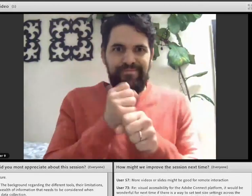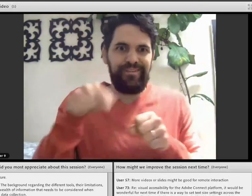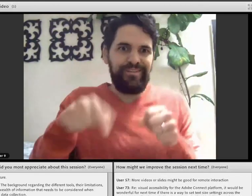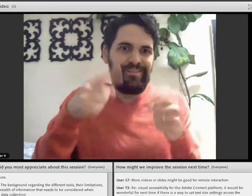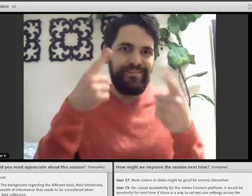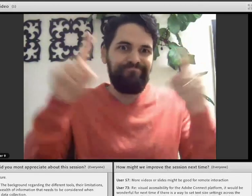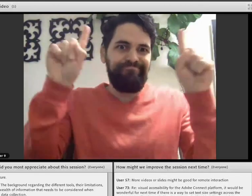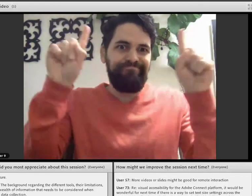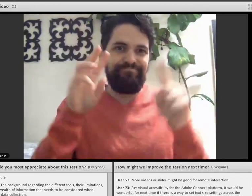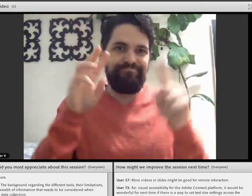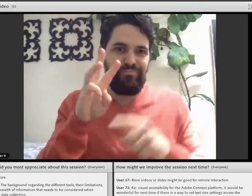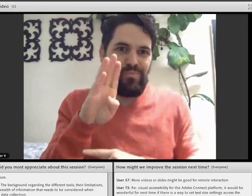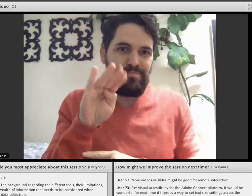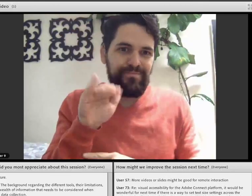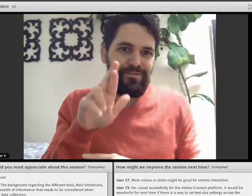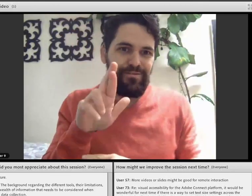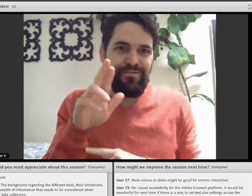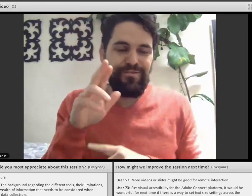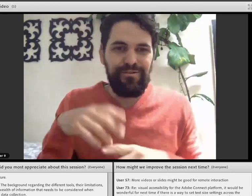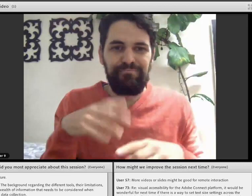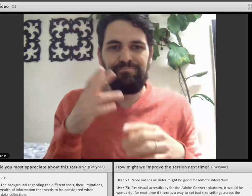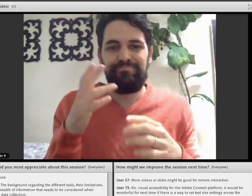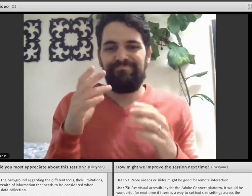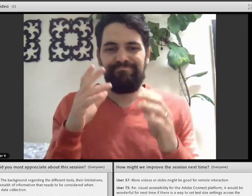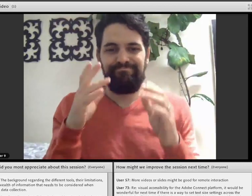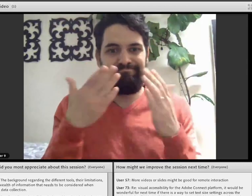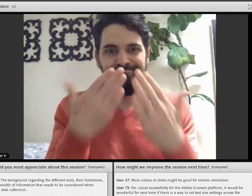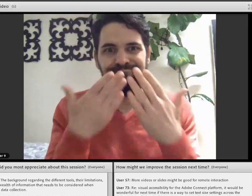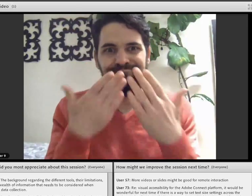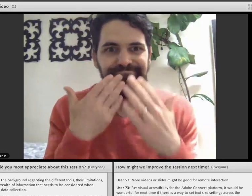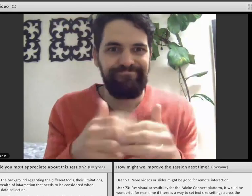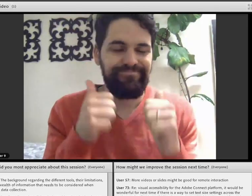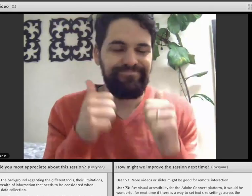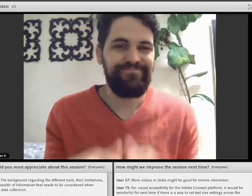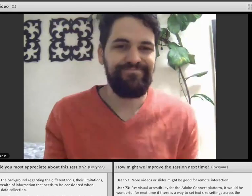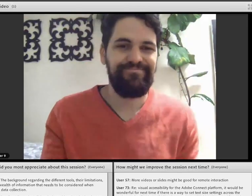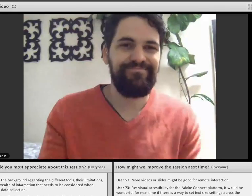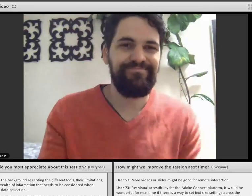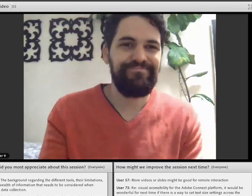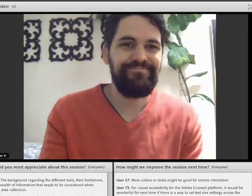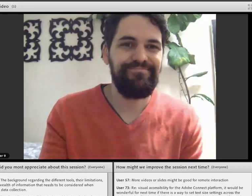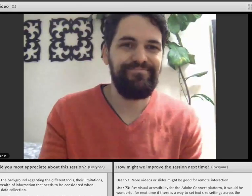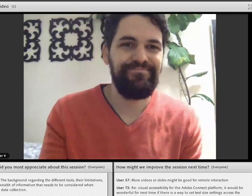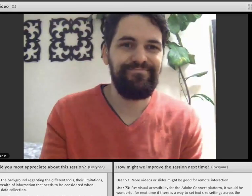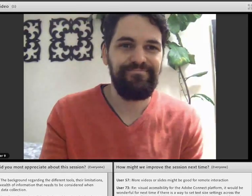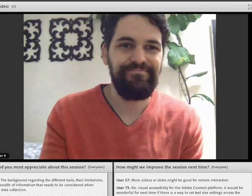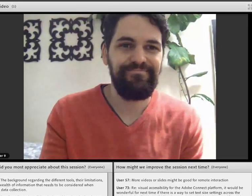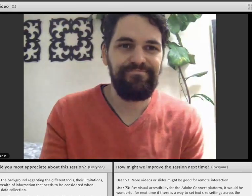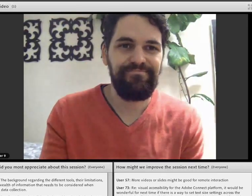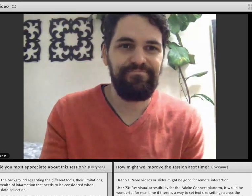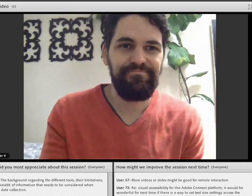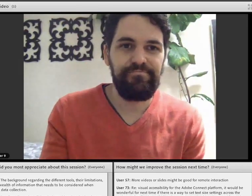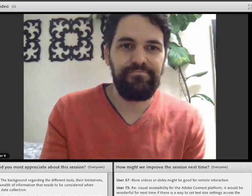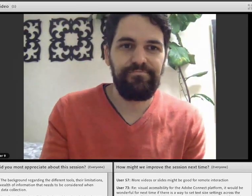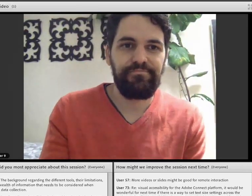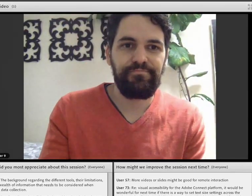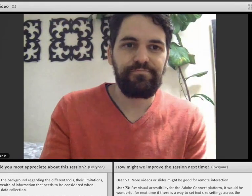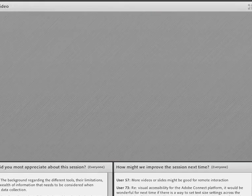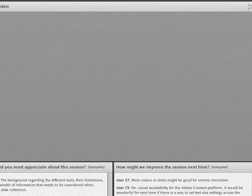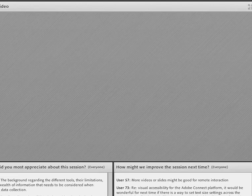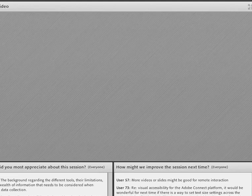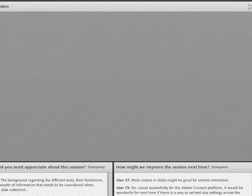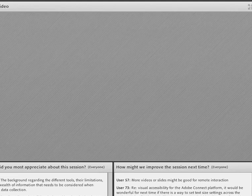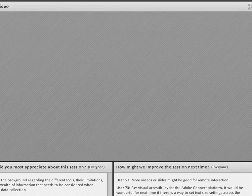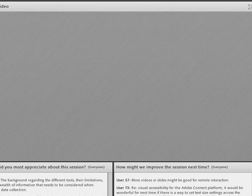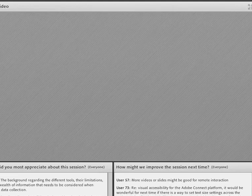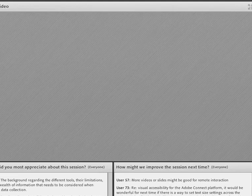to use as a tool going forward globally. So thank you to all the presenters today, everyone who was here. Thank